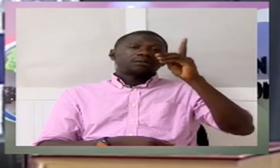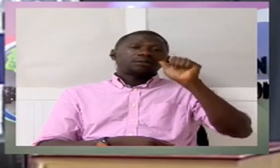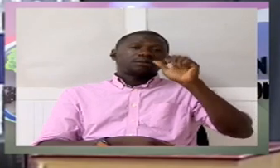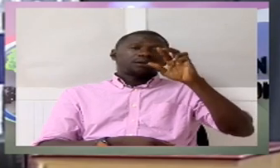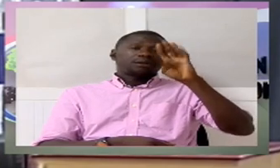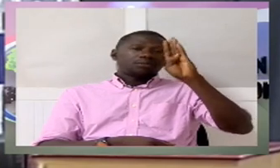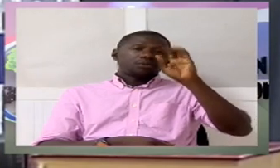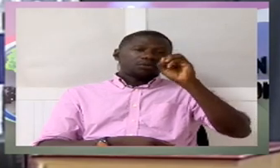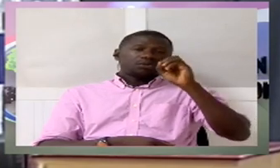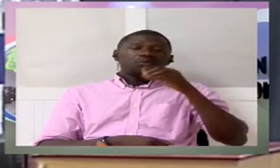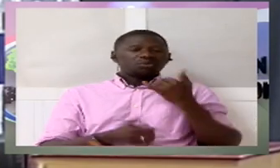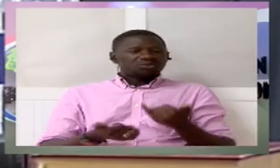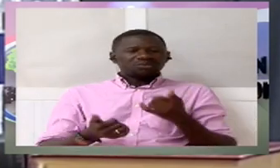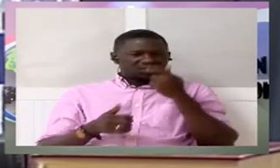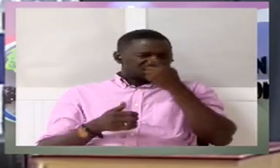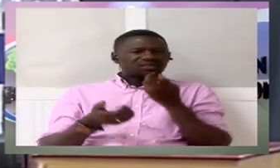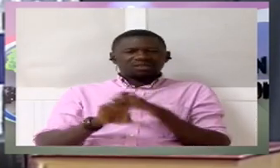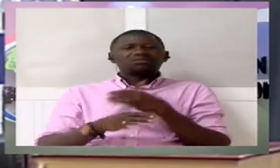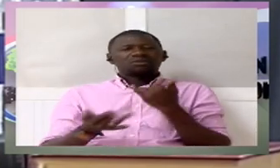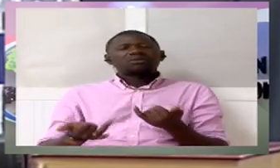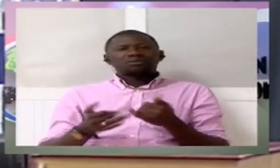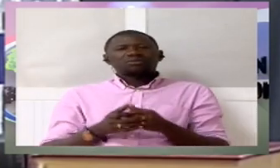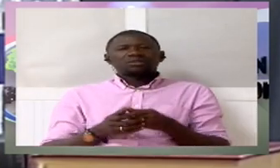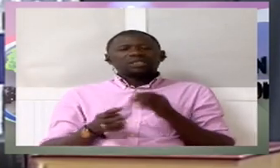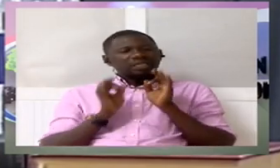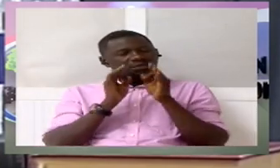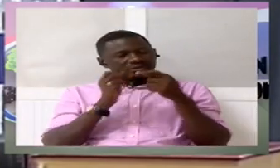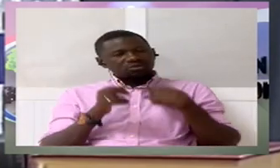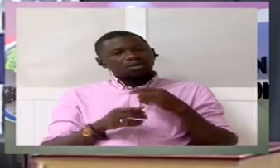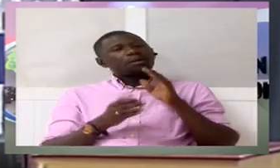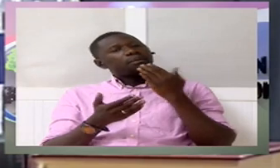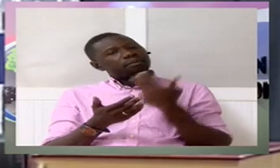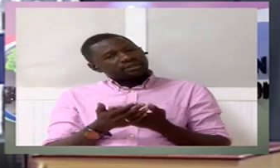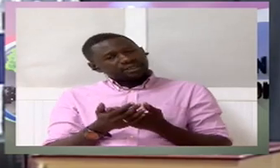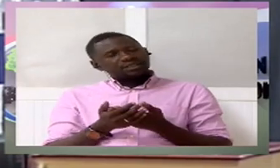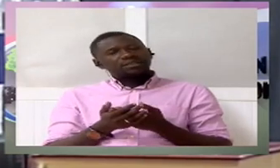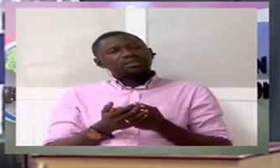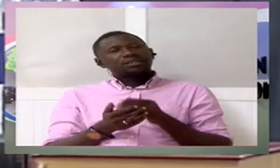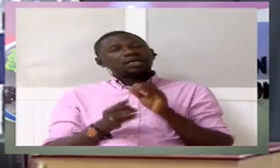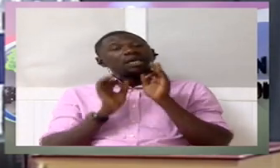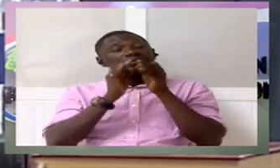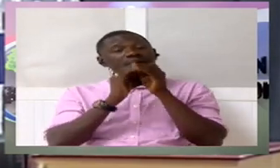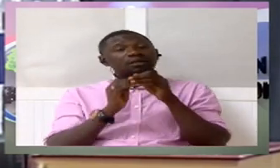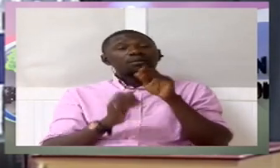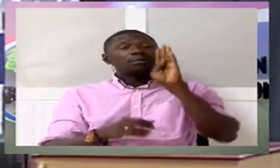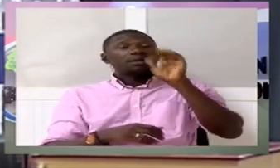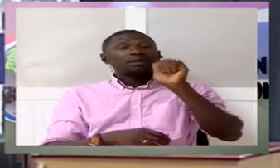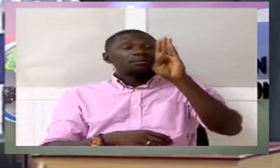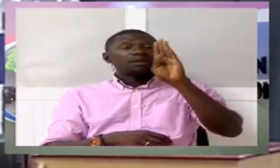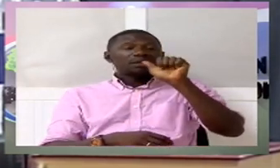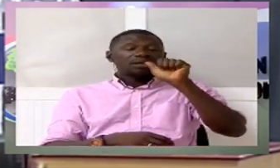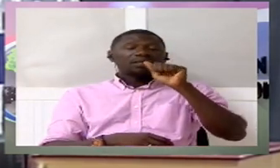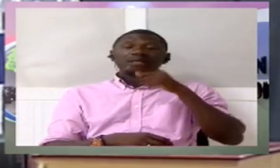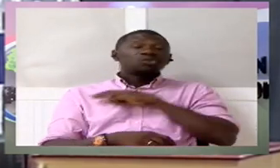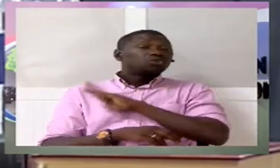now. Akonyeko. He said to me, for Baba Iko. Tell Baba that. Can also a drip kai. Let him not allow them to put any drip